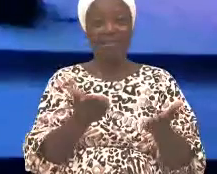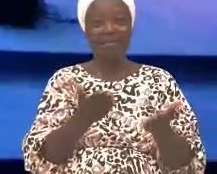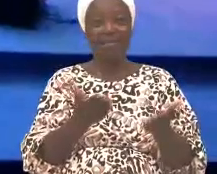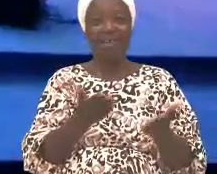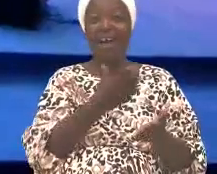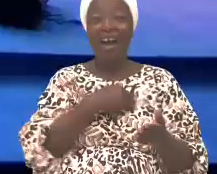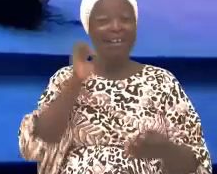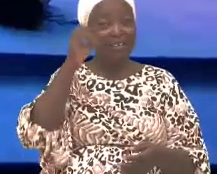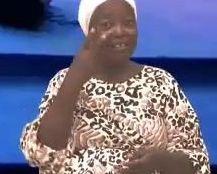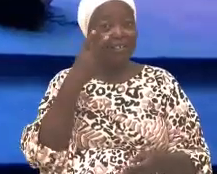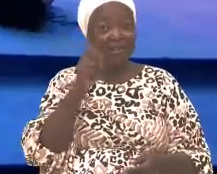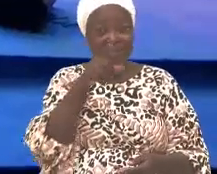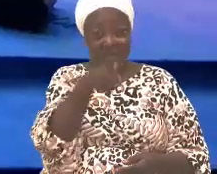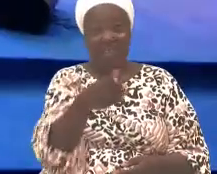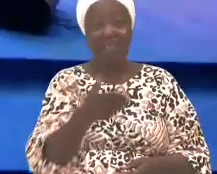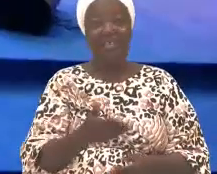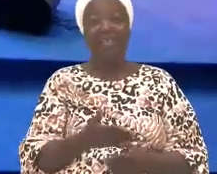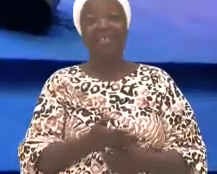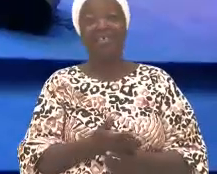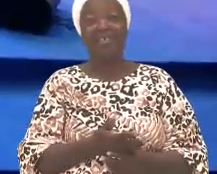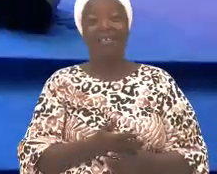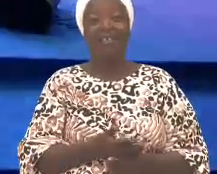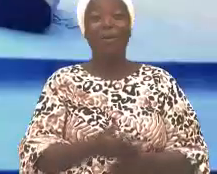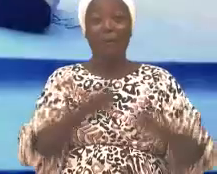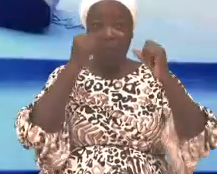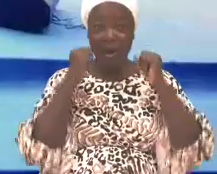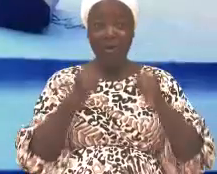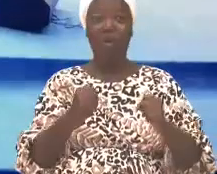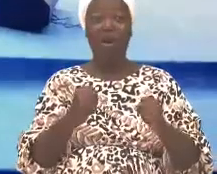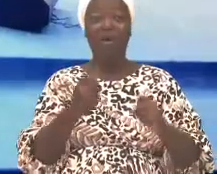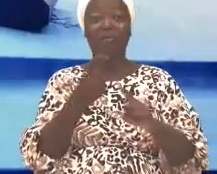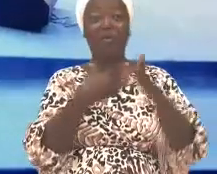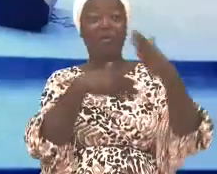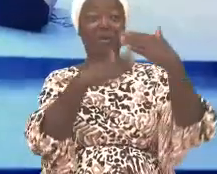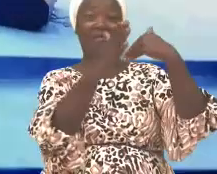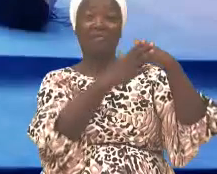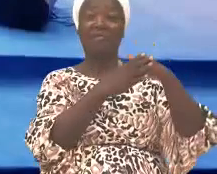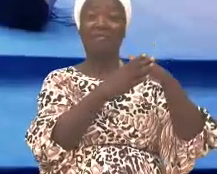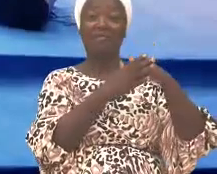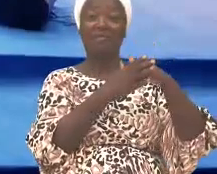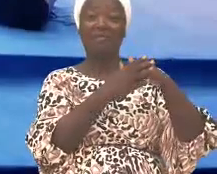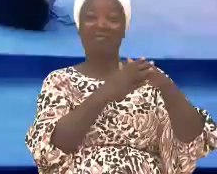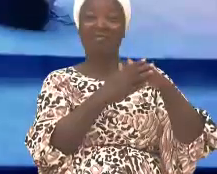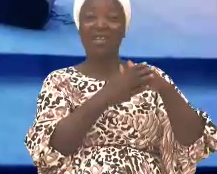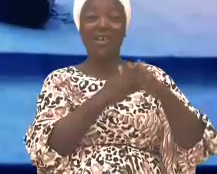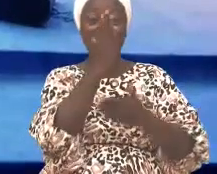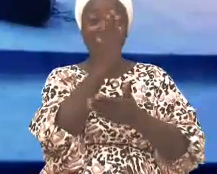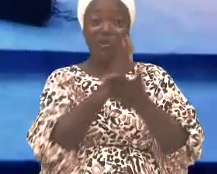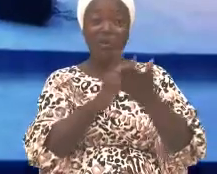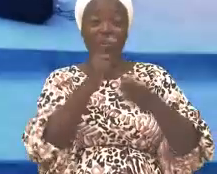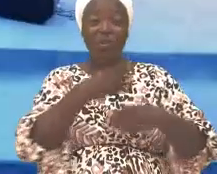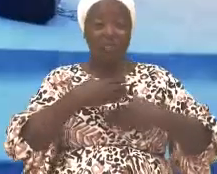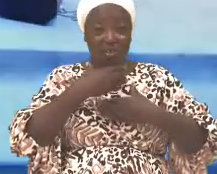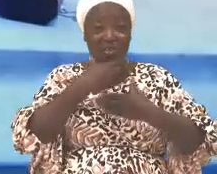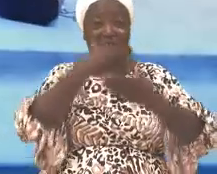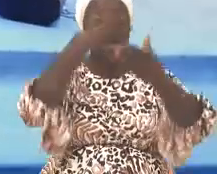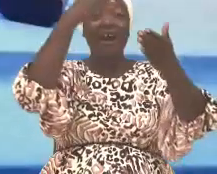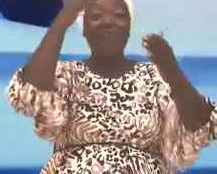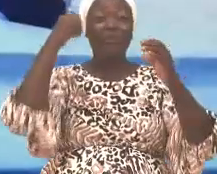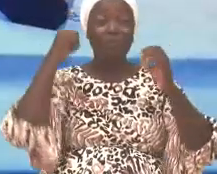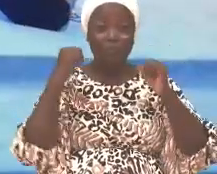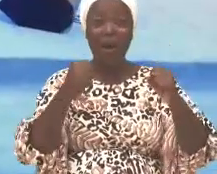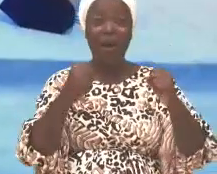you there. Power from on high. Somebody help me shout